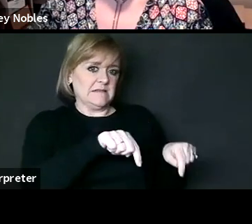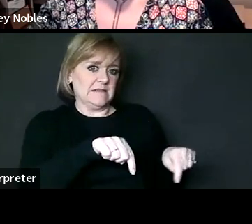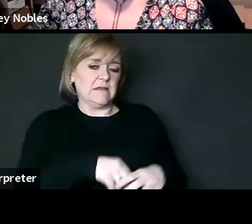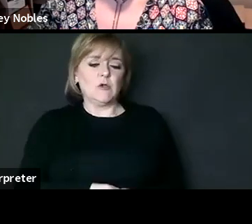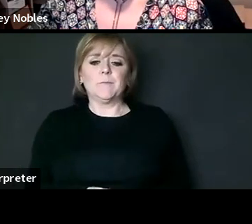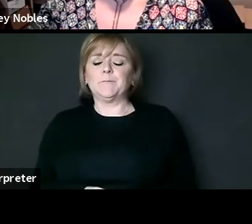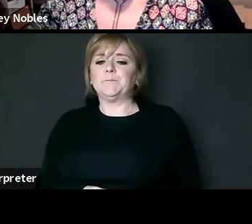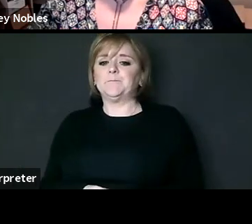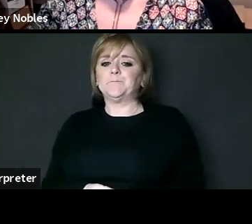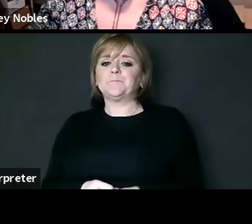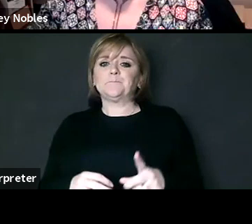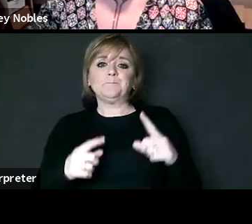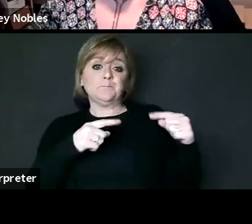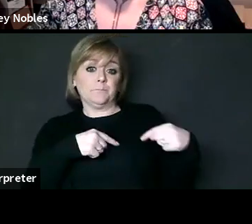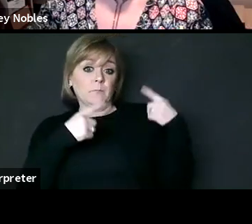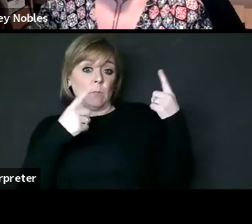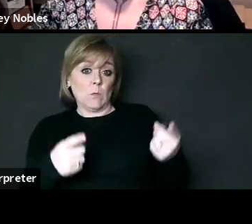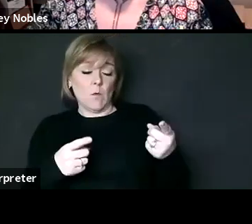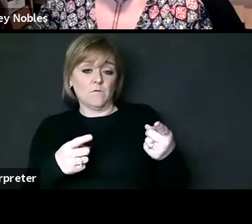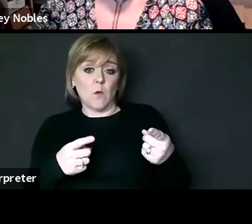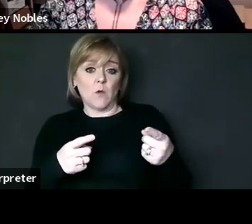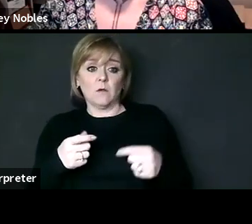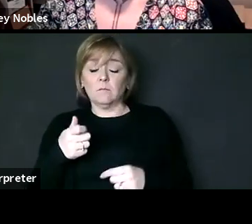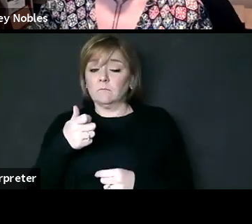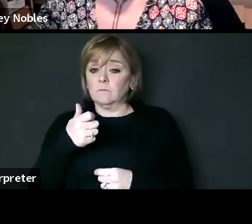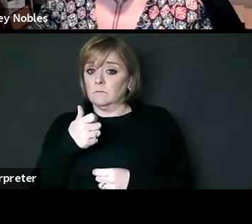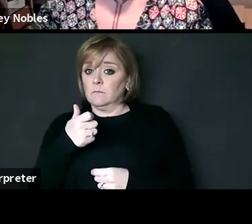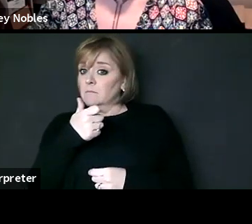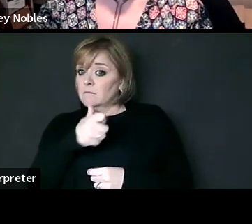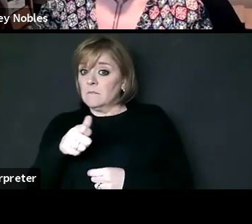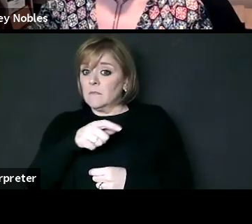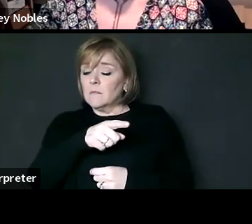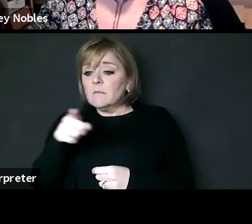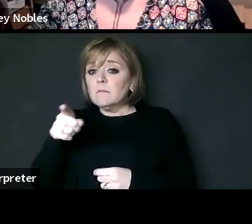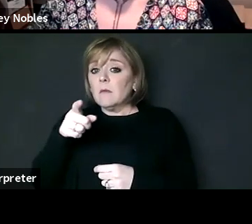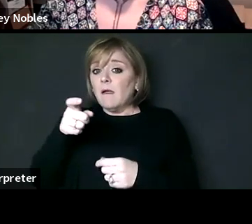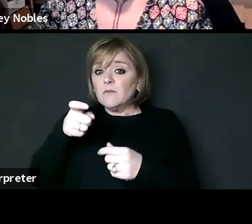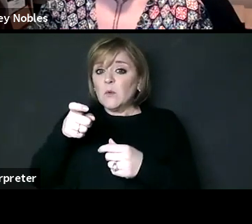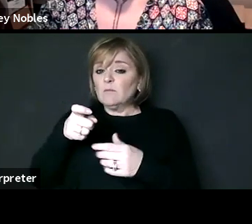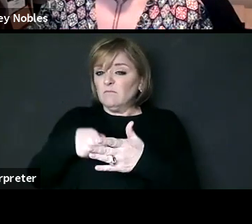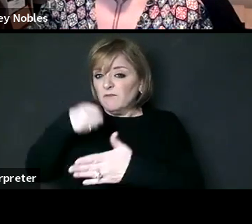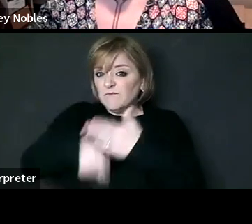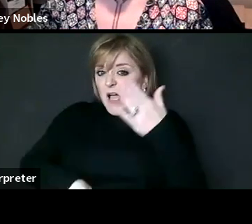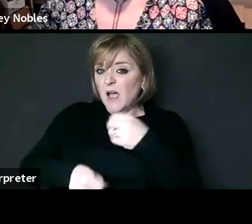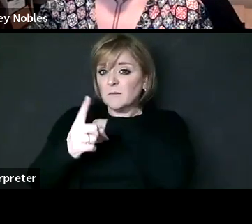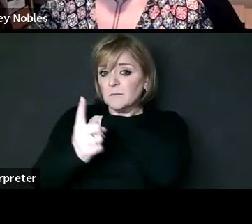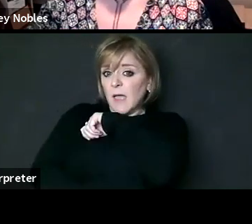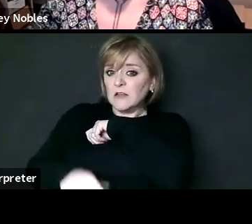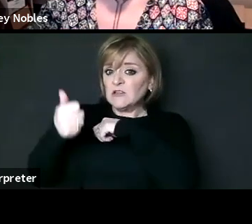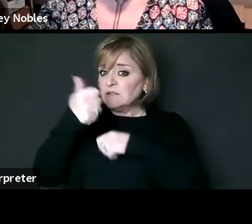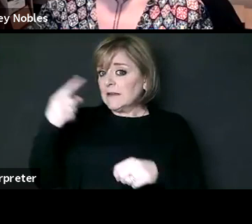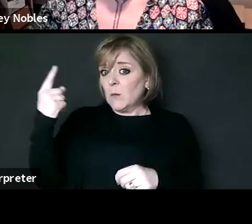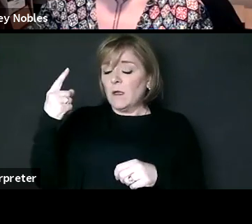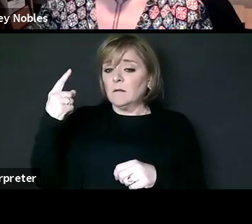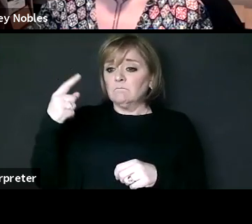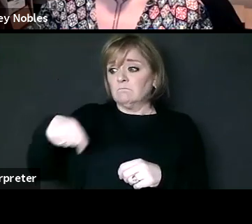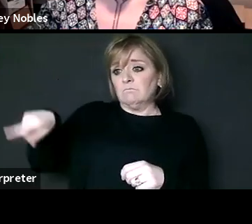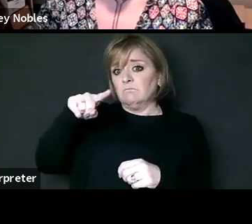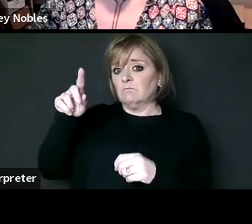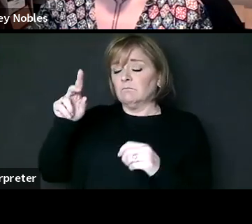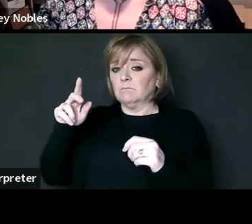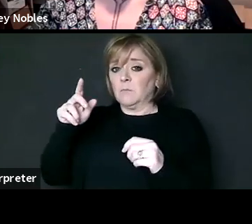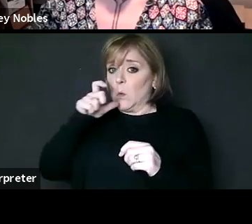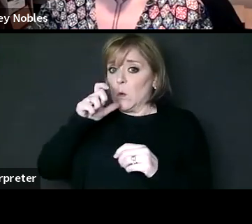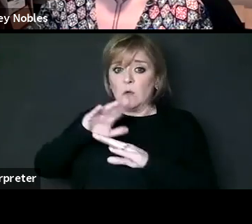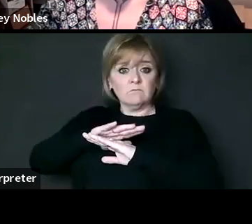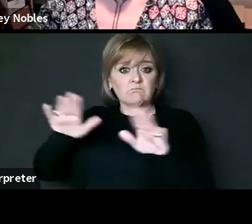And then so far, have you had any fines, issued any fines, or has there been any disciplinary action over some people or businesses that